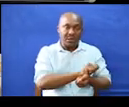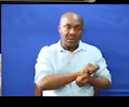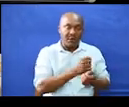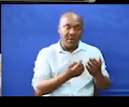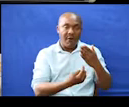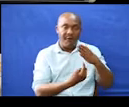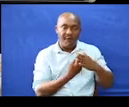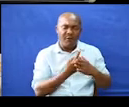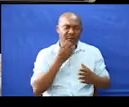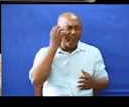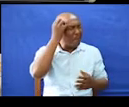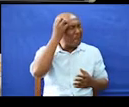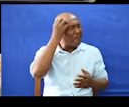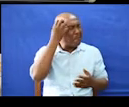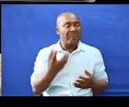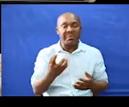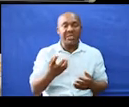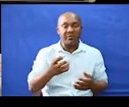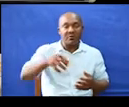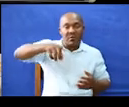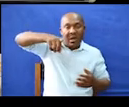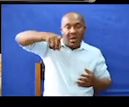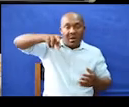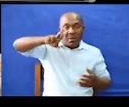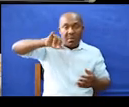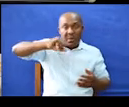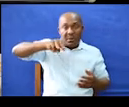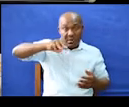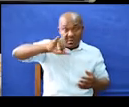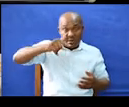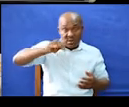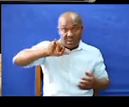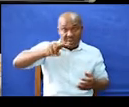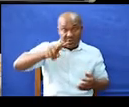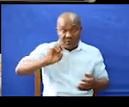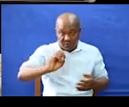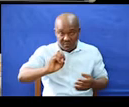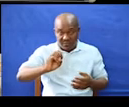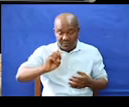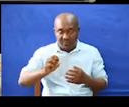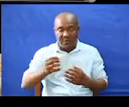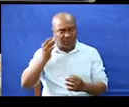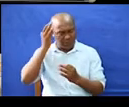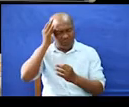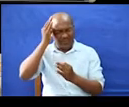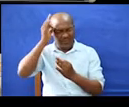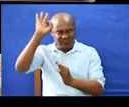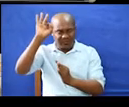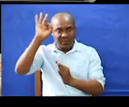one to more advanced one. So we have this definition from an